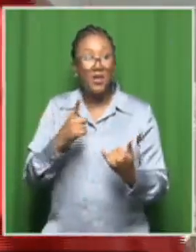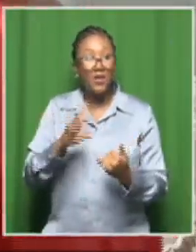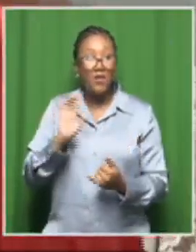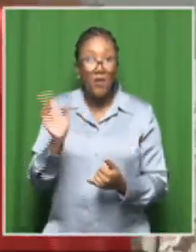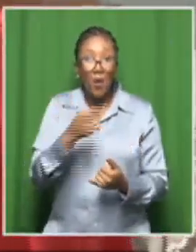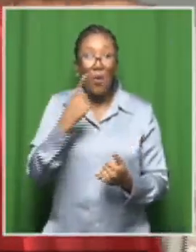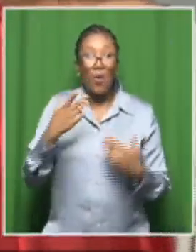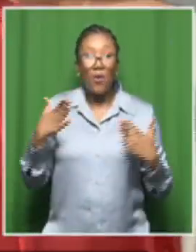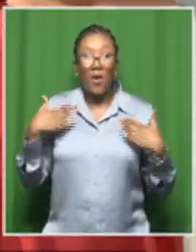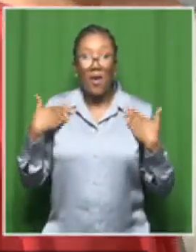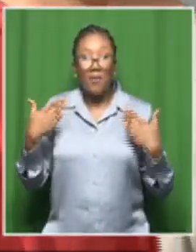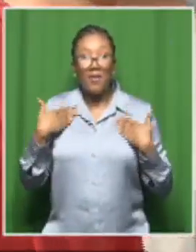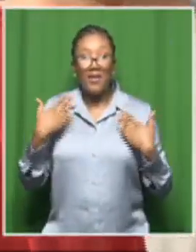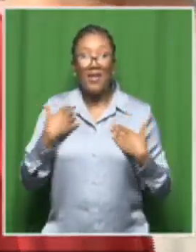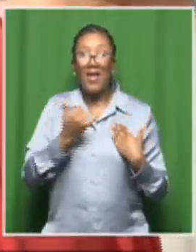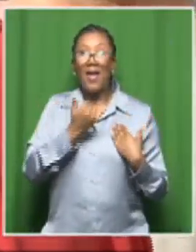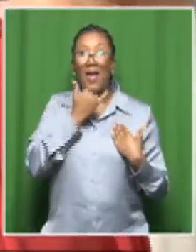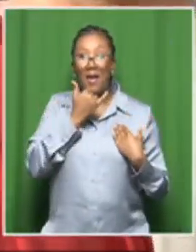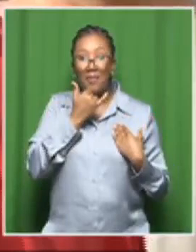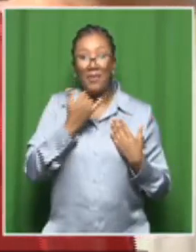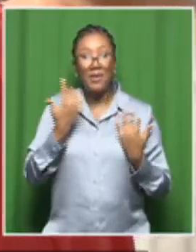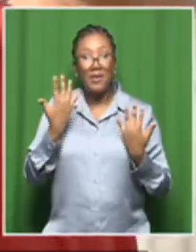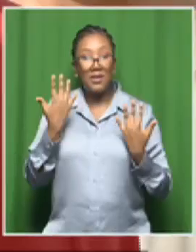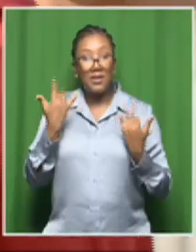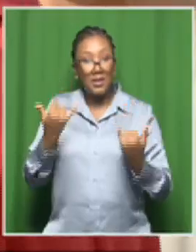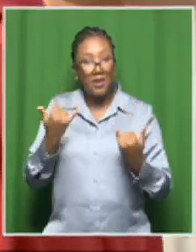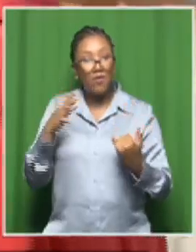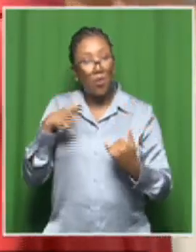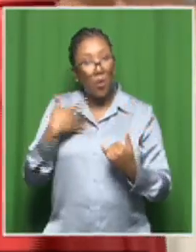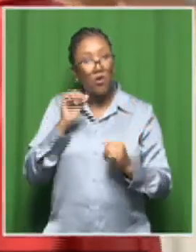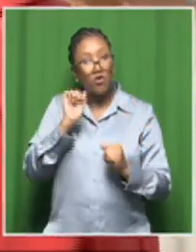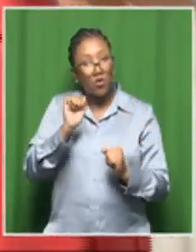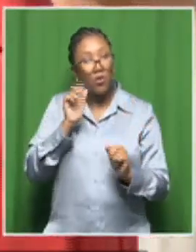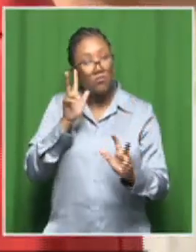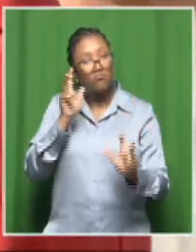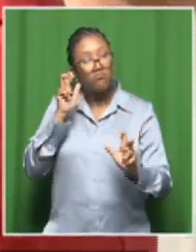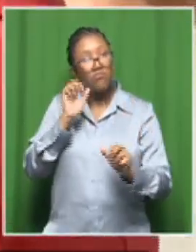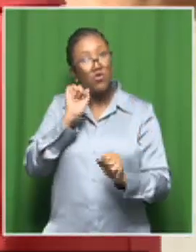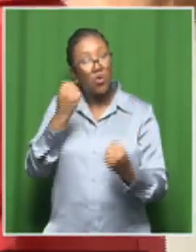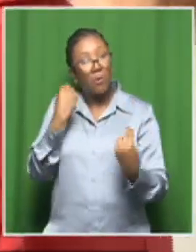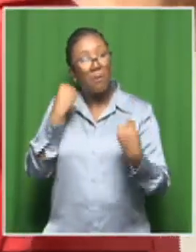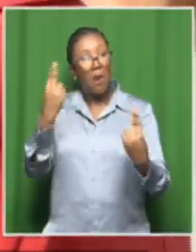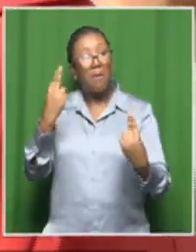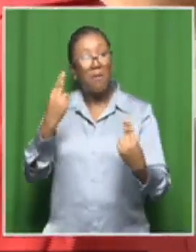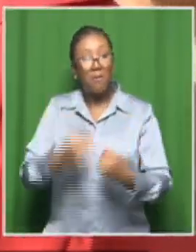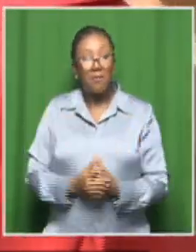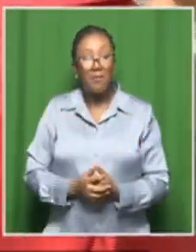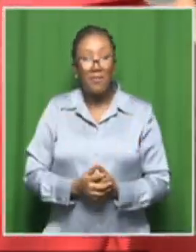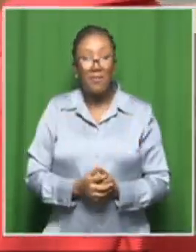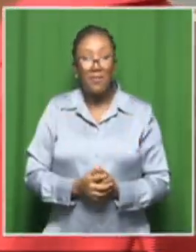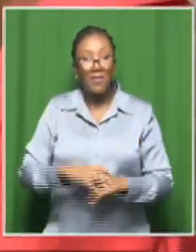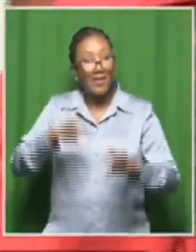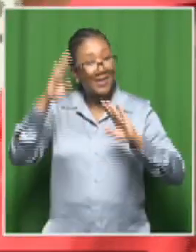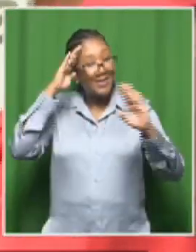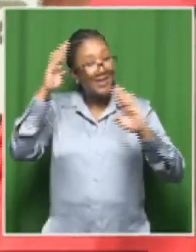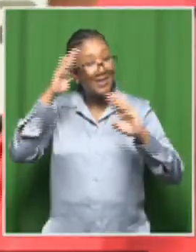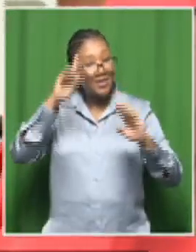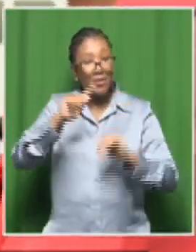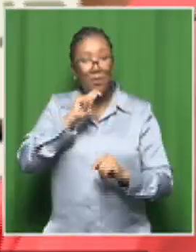us here, you said you want your views heard regarding this water situation. Hi, firstly I would